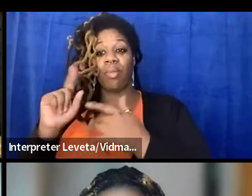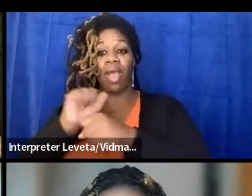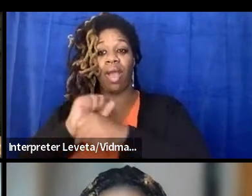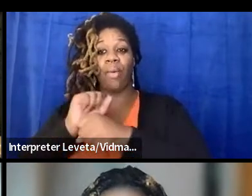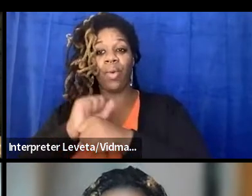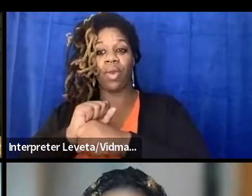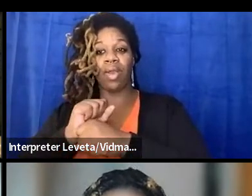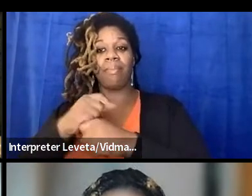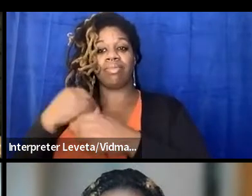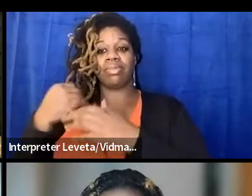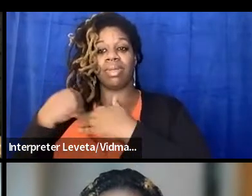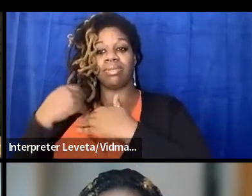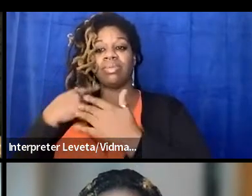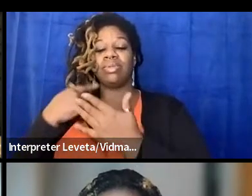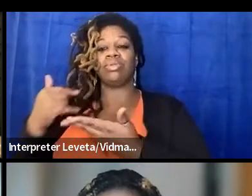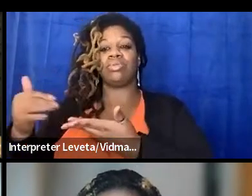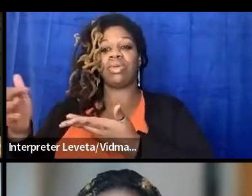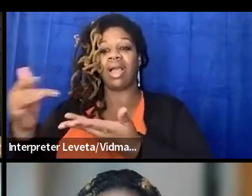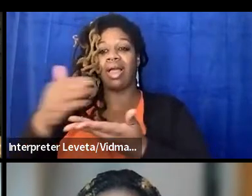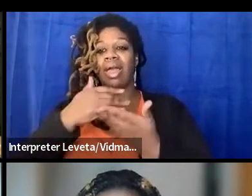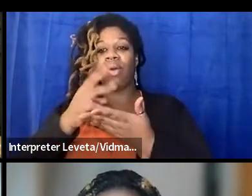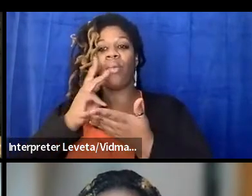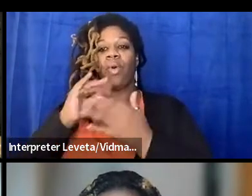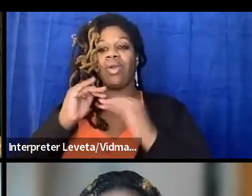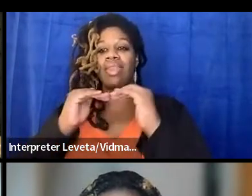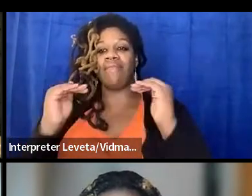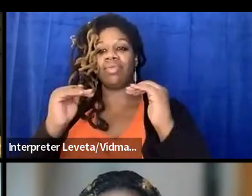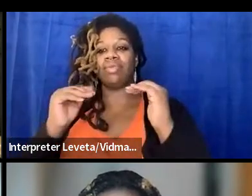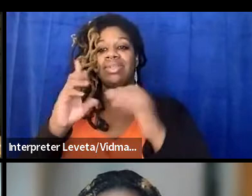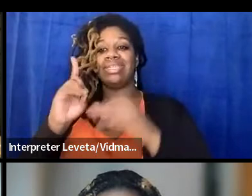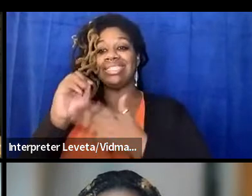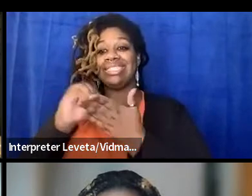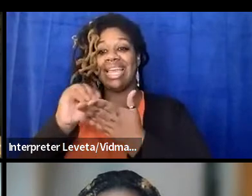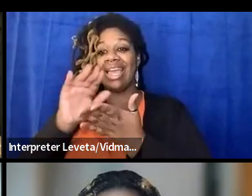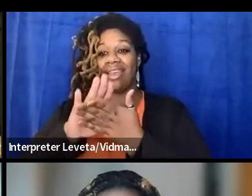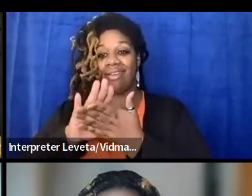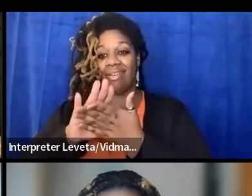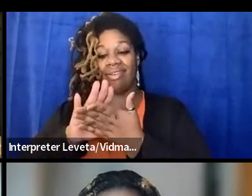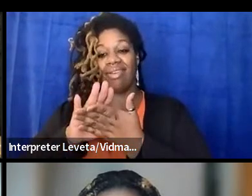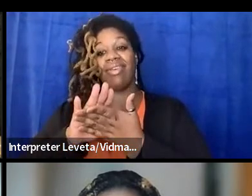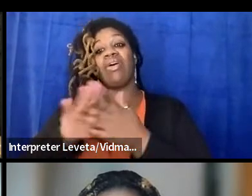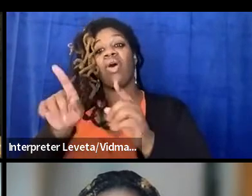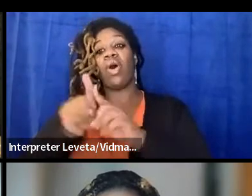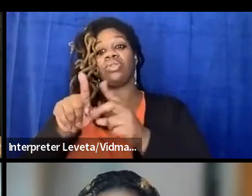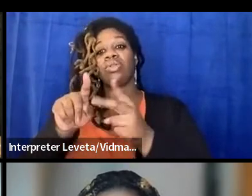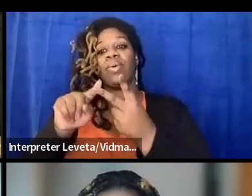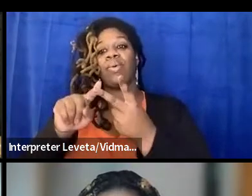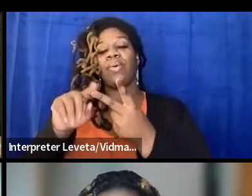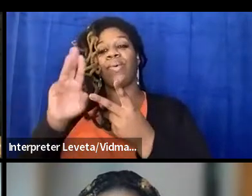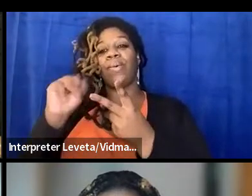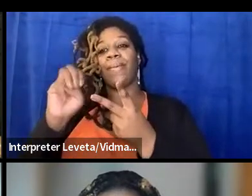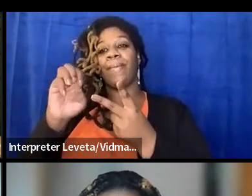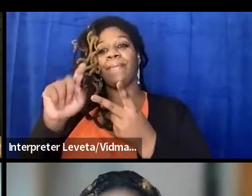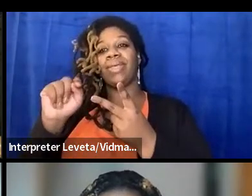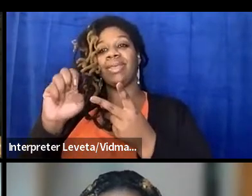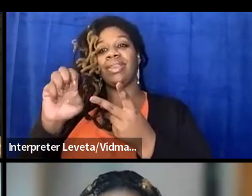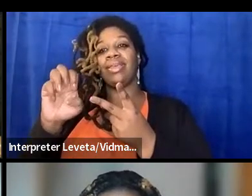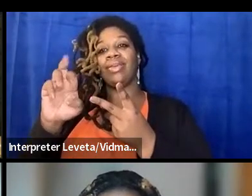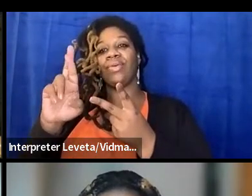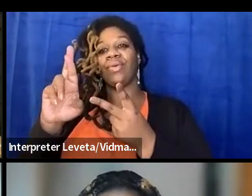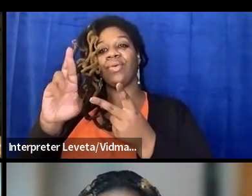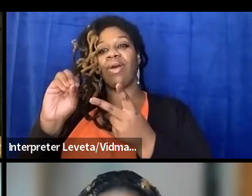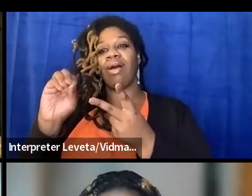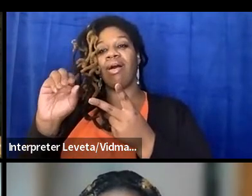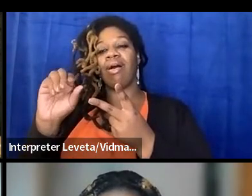collect water level data along with meteorological data. We also had over 200